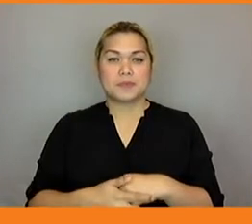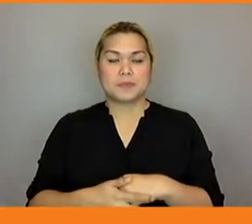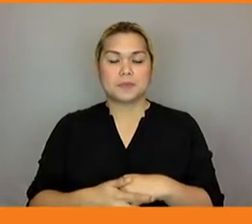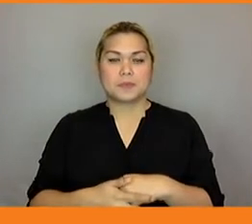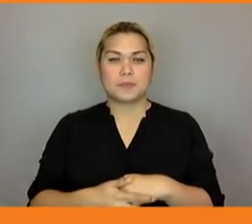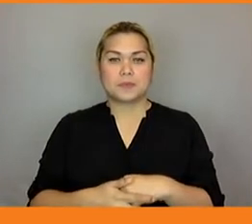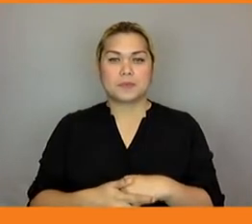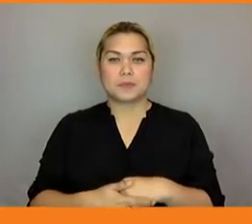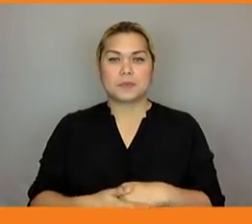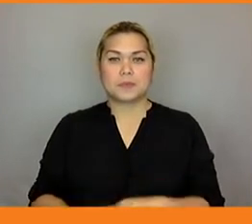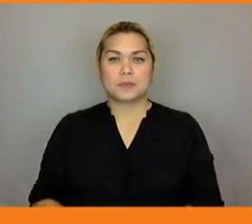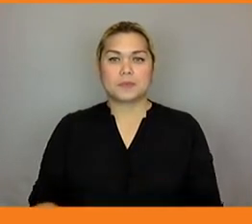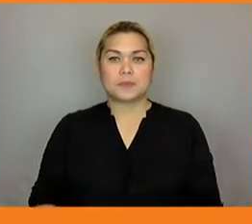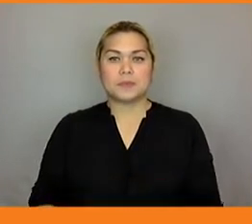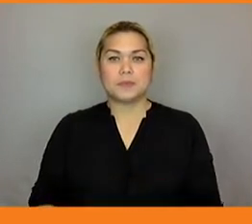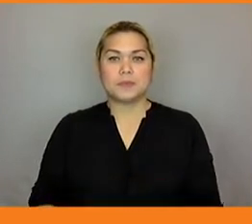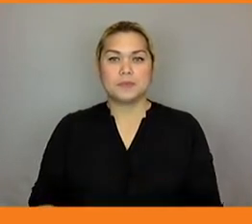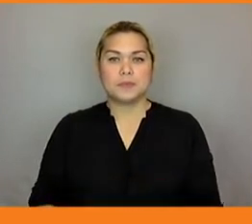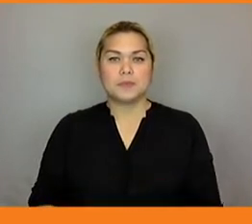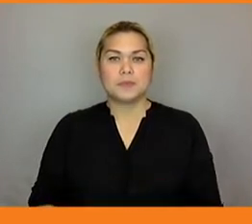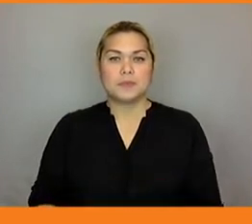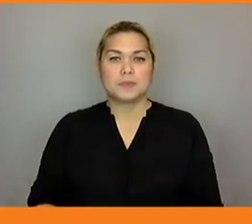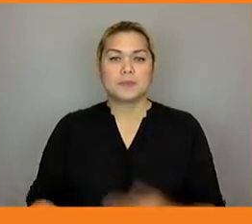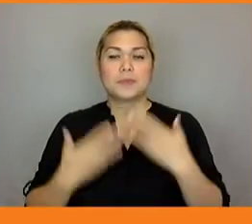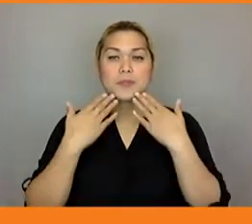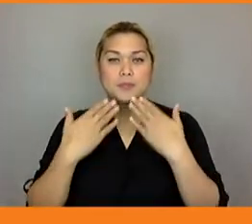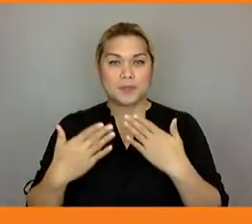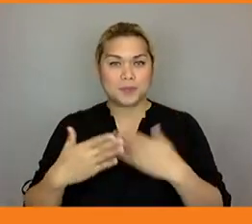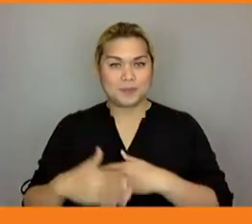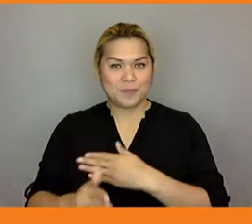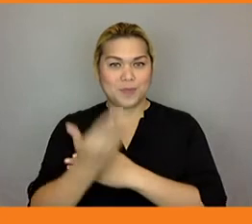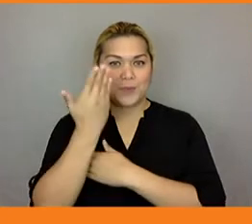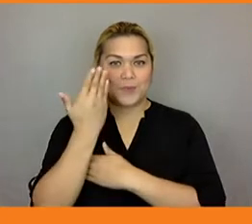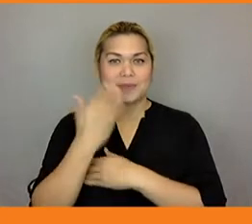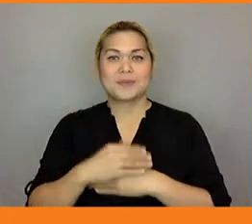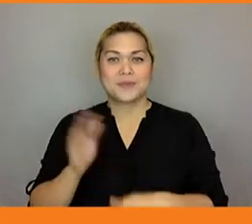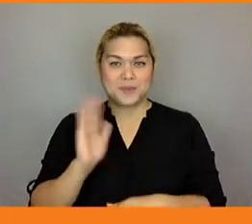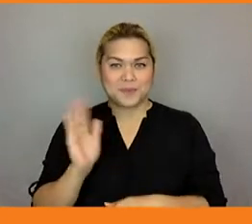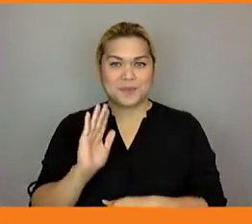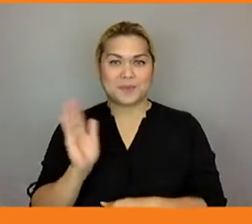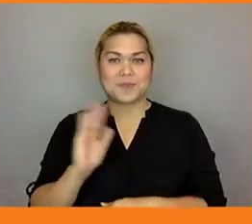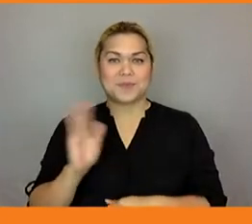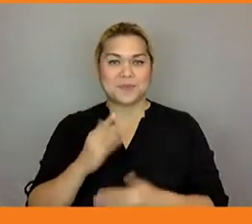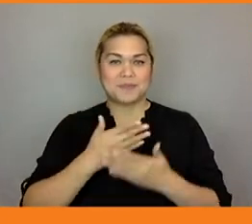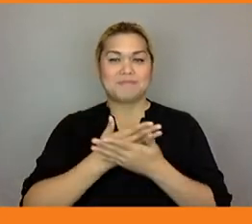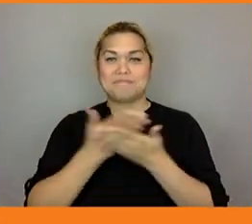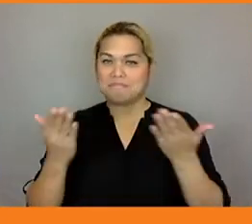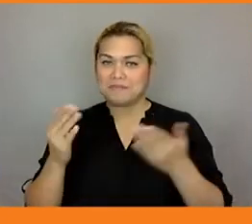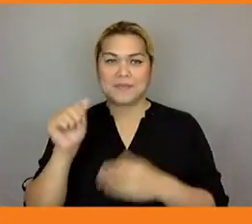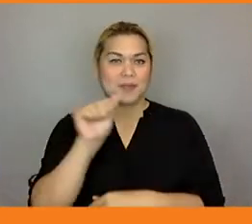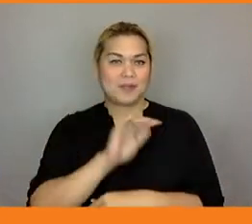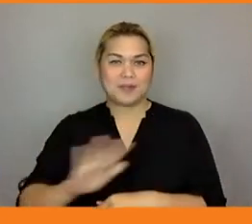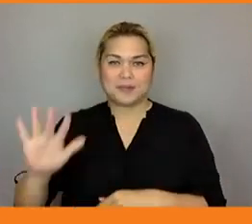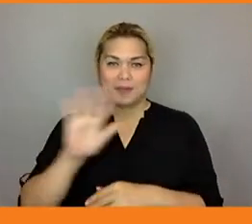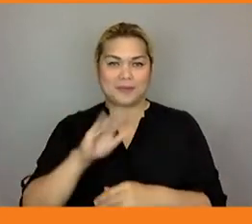Good morning, Bulawanaka, and warm Pacific greetings to you, Mr. President Asakawa. Thank you for